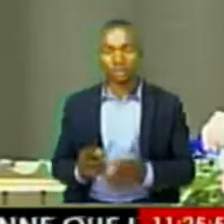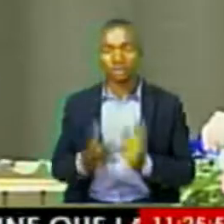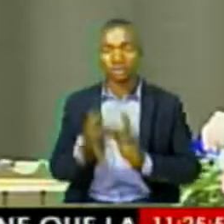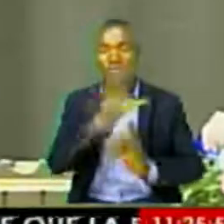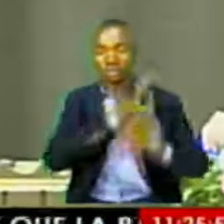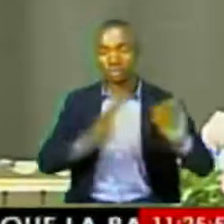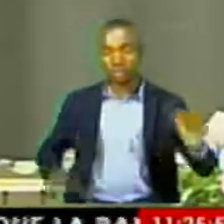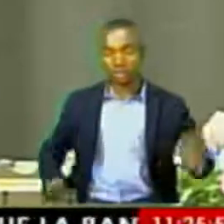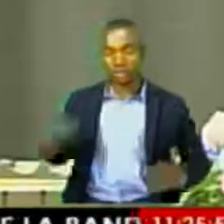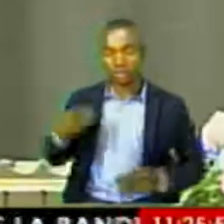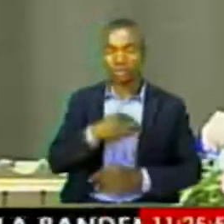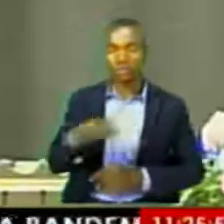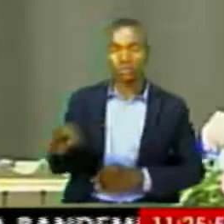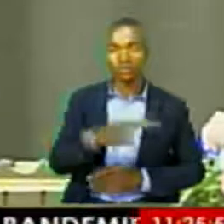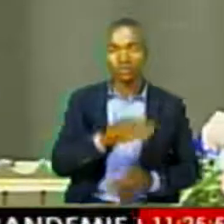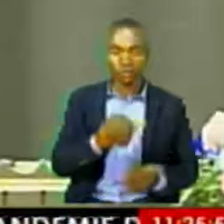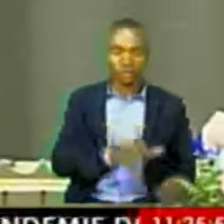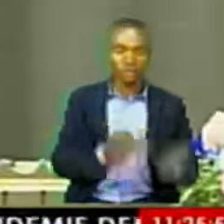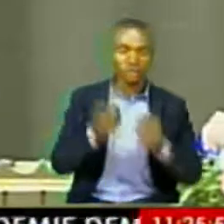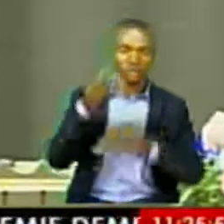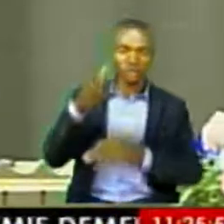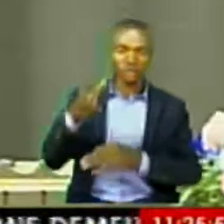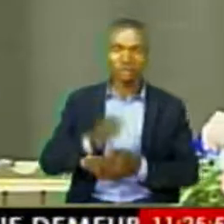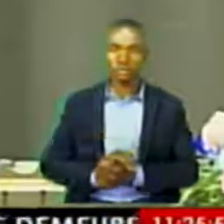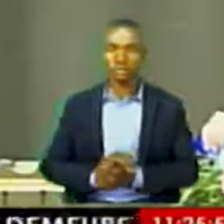in this name we'll baptize you.